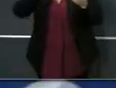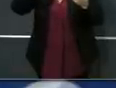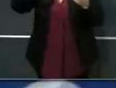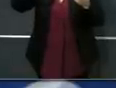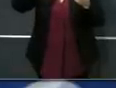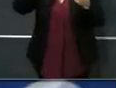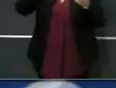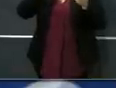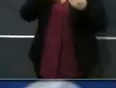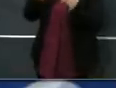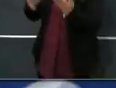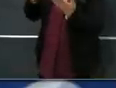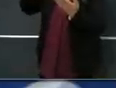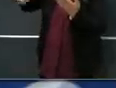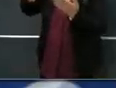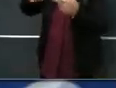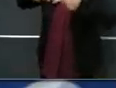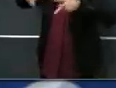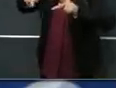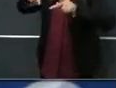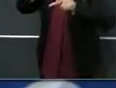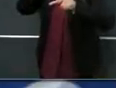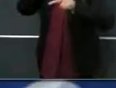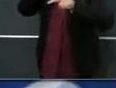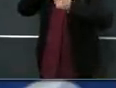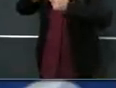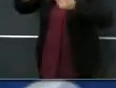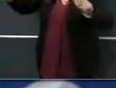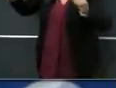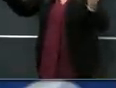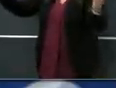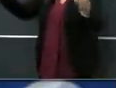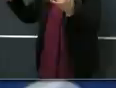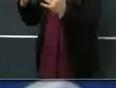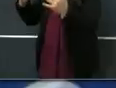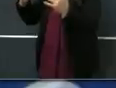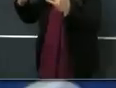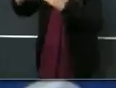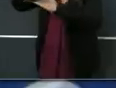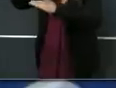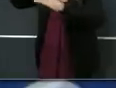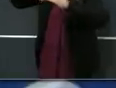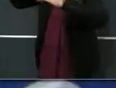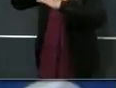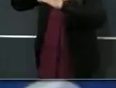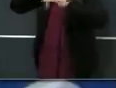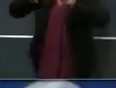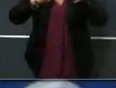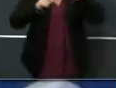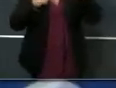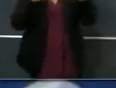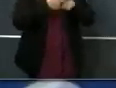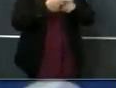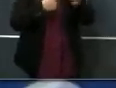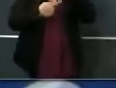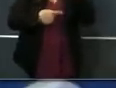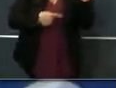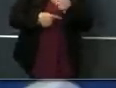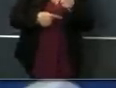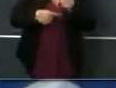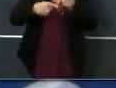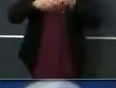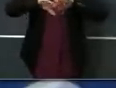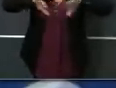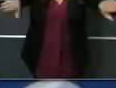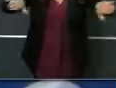for the gathering of 500 people during this time of social distancing when law enforcement agencies said they're enforcing this public health